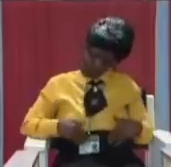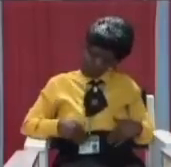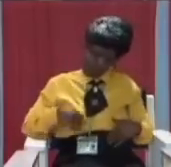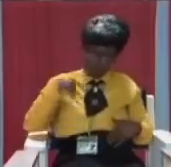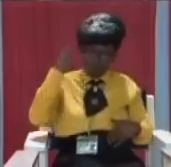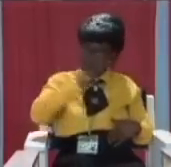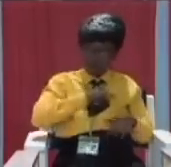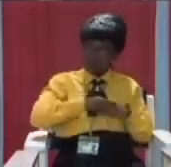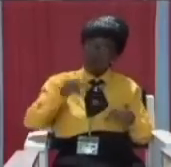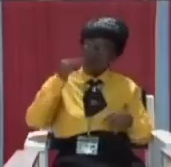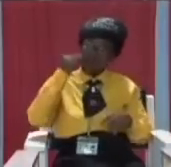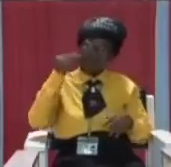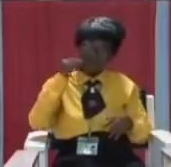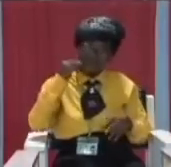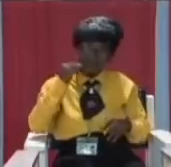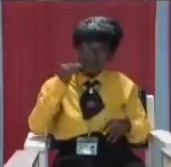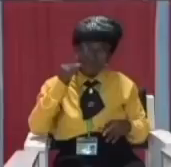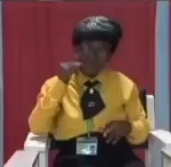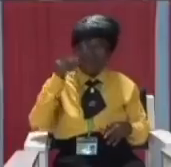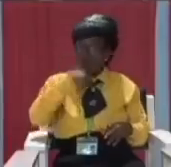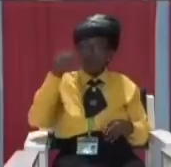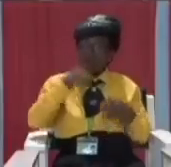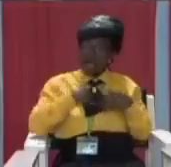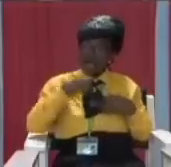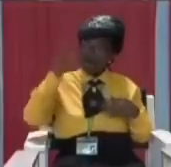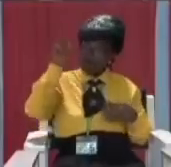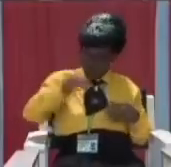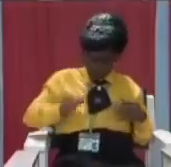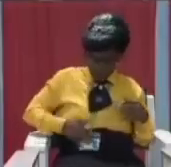menstruated at all.